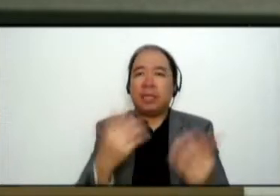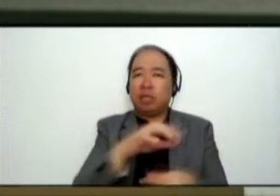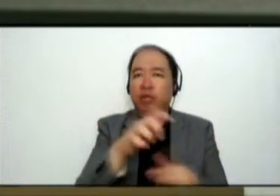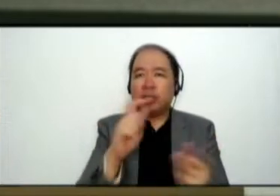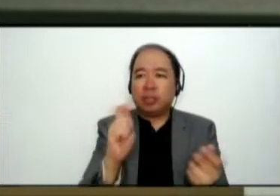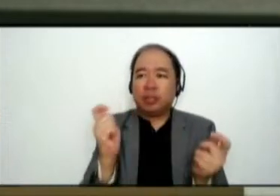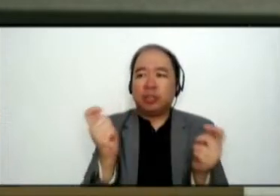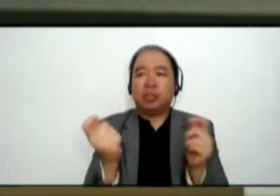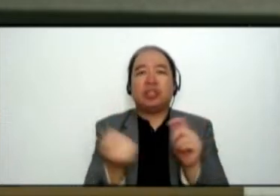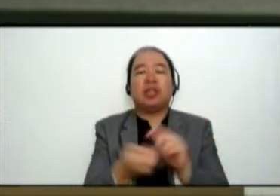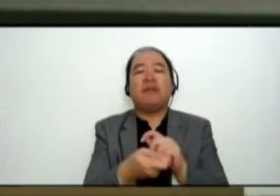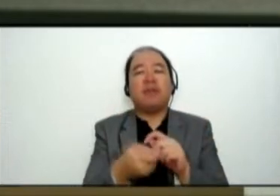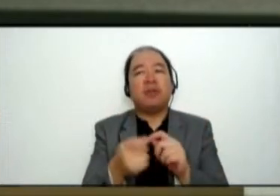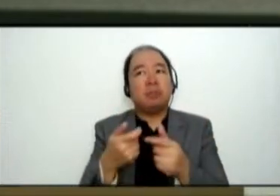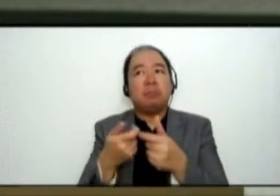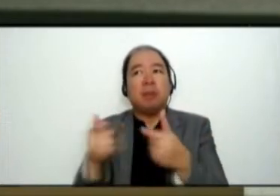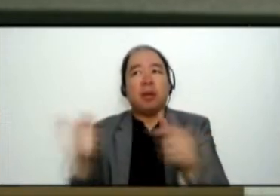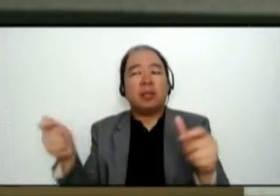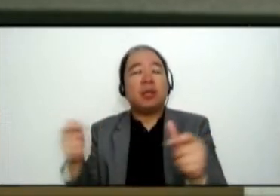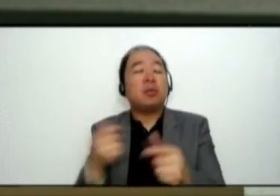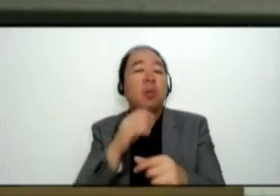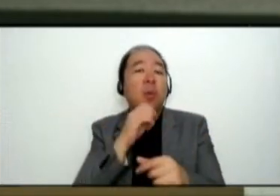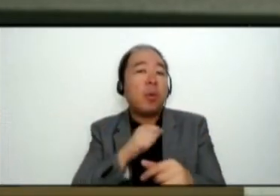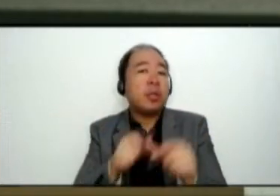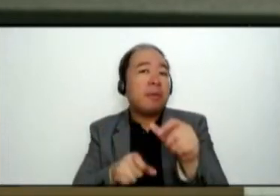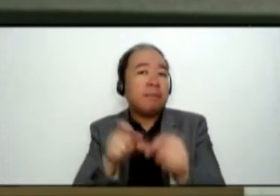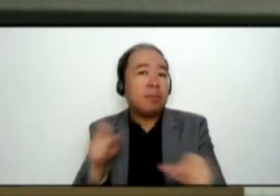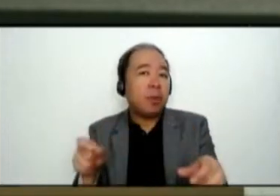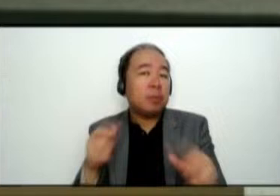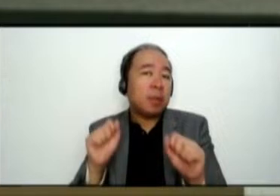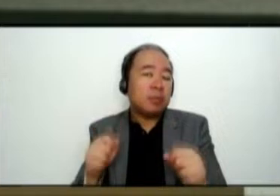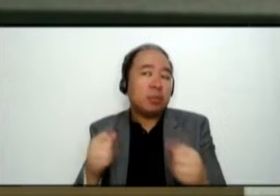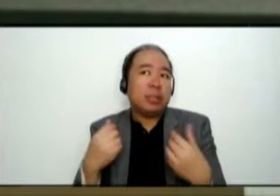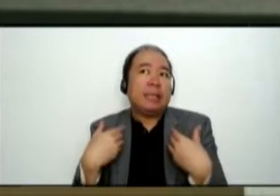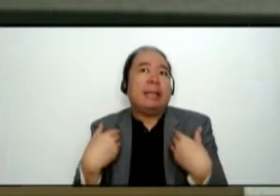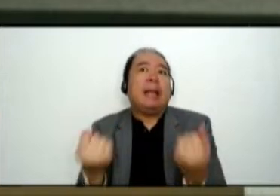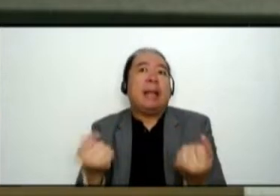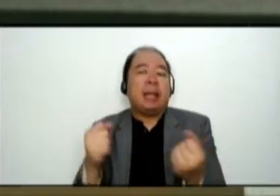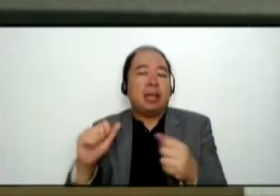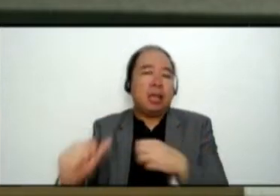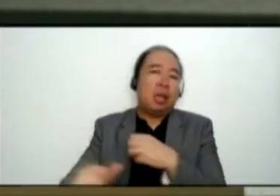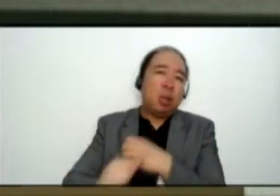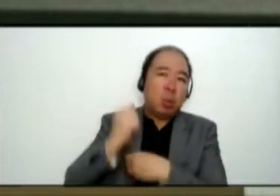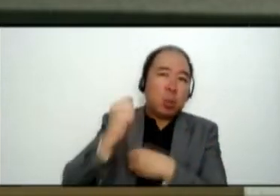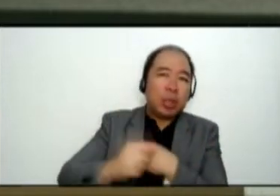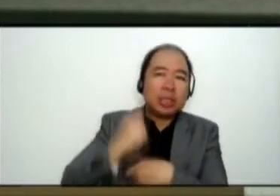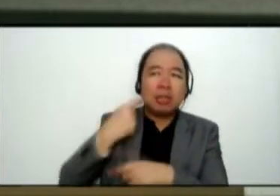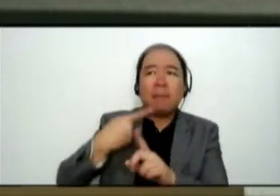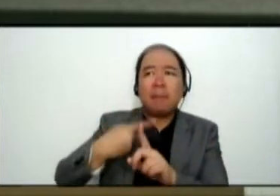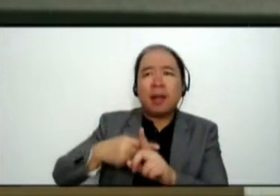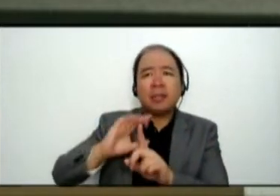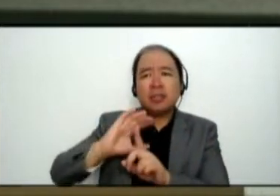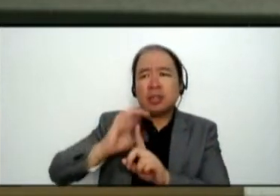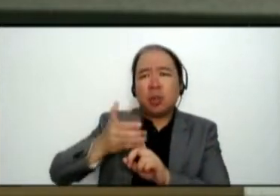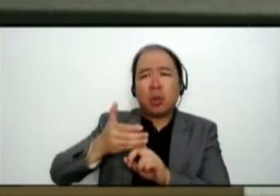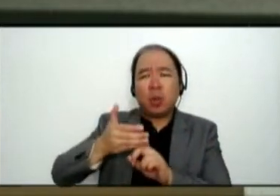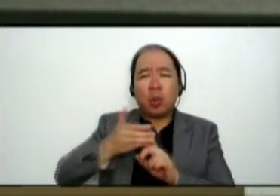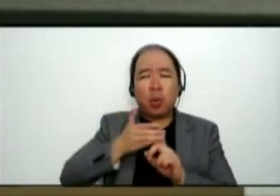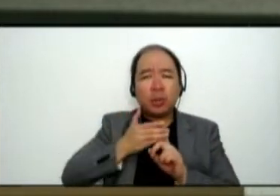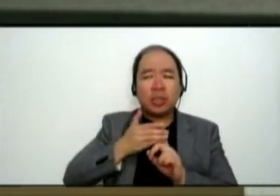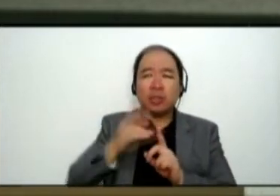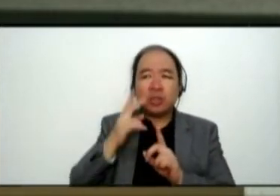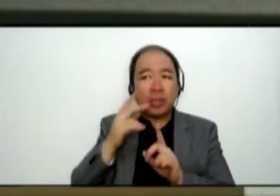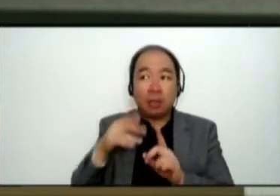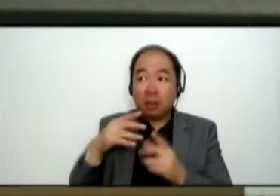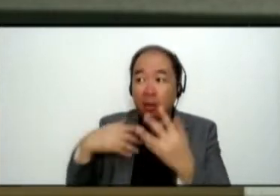may face greater health risk and social isolation, but they also contribute valuable experience, knowledge, and